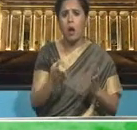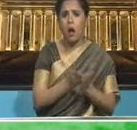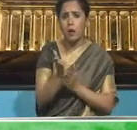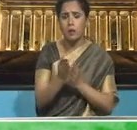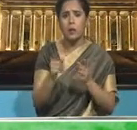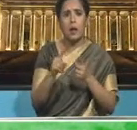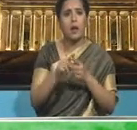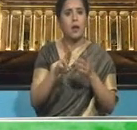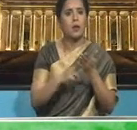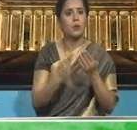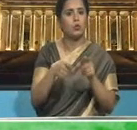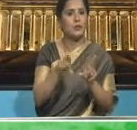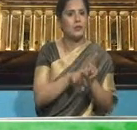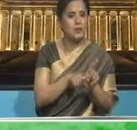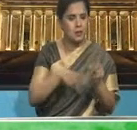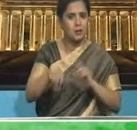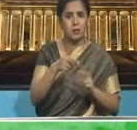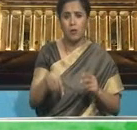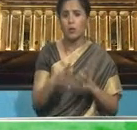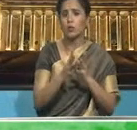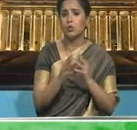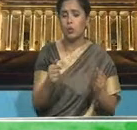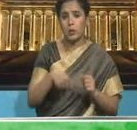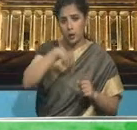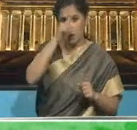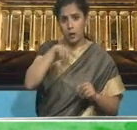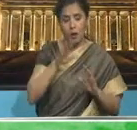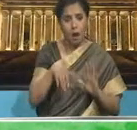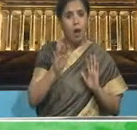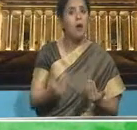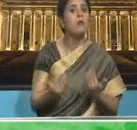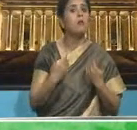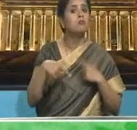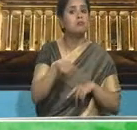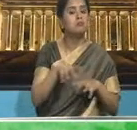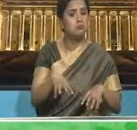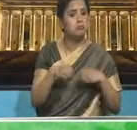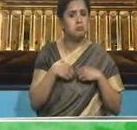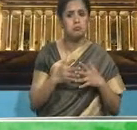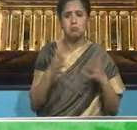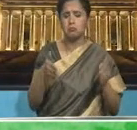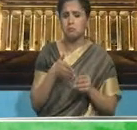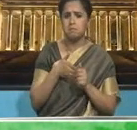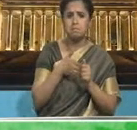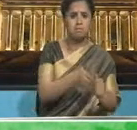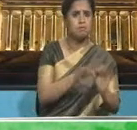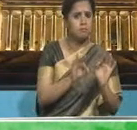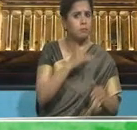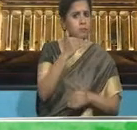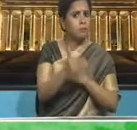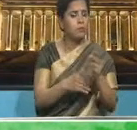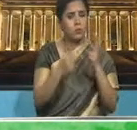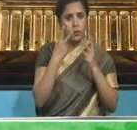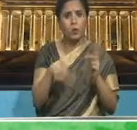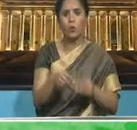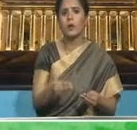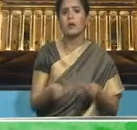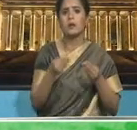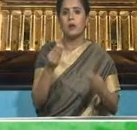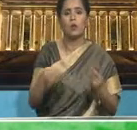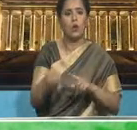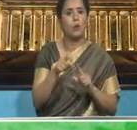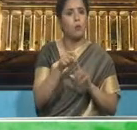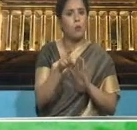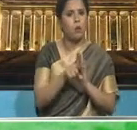energy is one of the solutions. India has taken a commendable lead in the direction by giving a policy